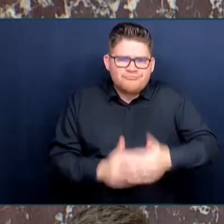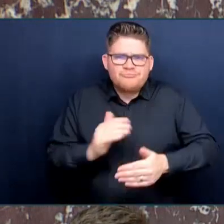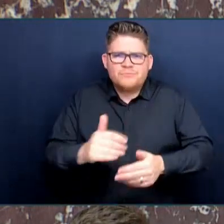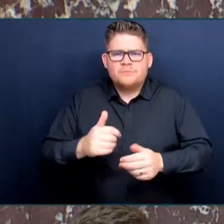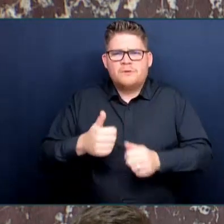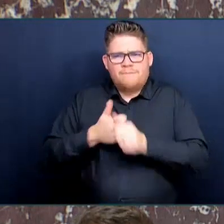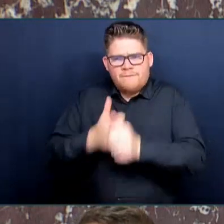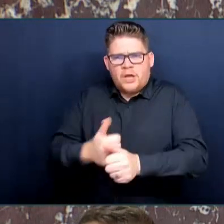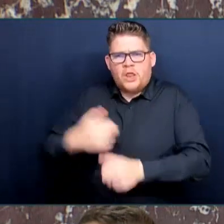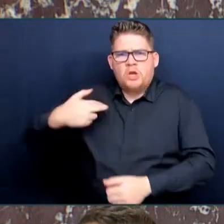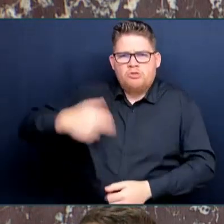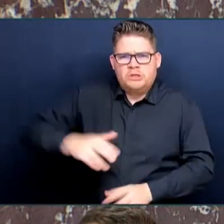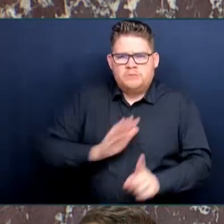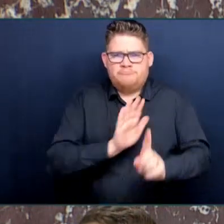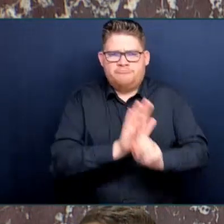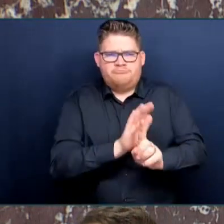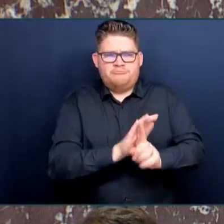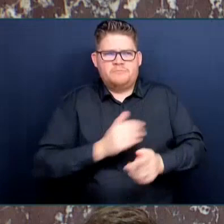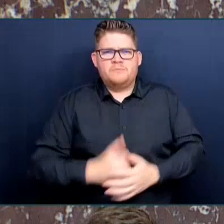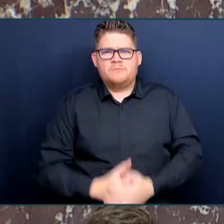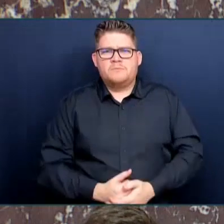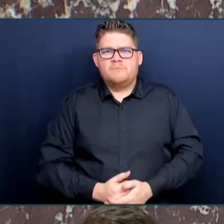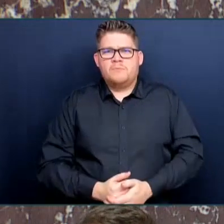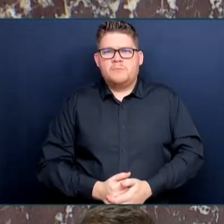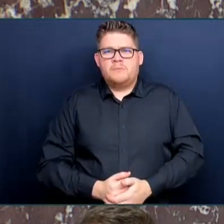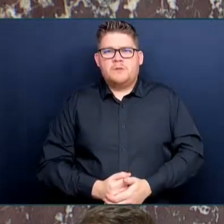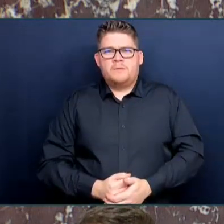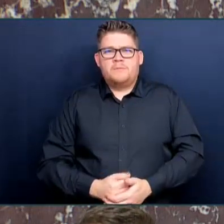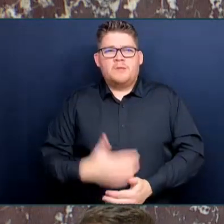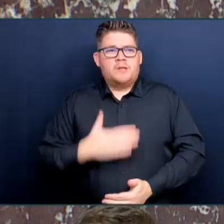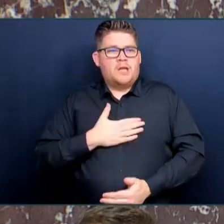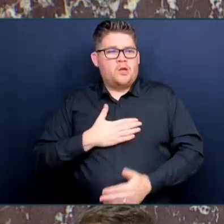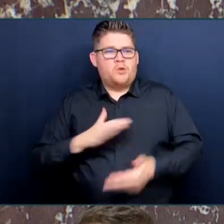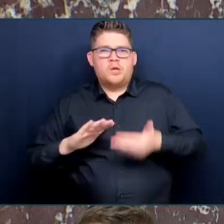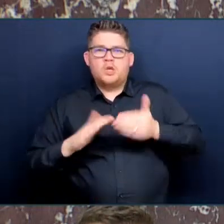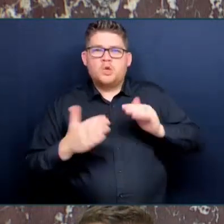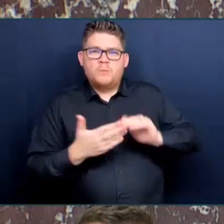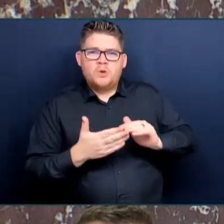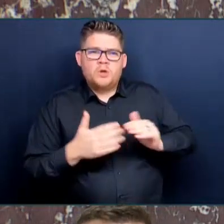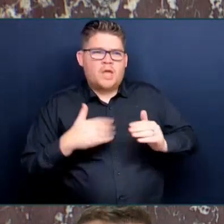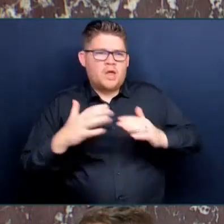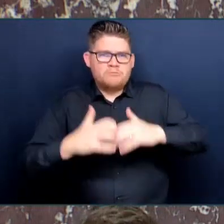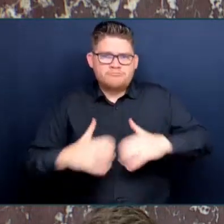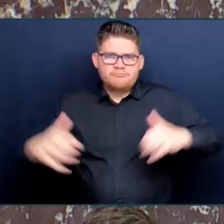I just send our deepest condolences to all of their families in the Kamloops area.